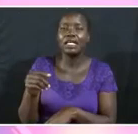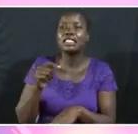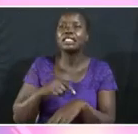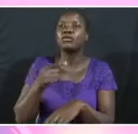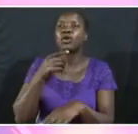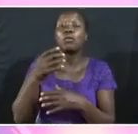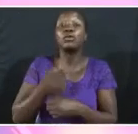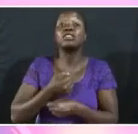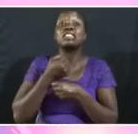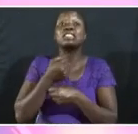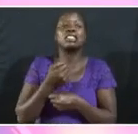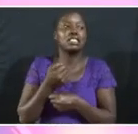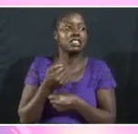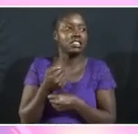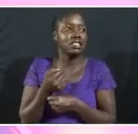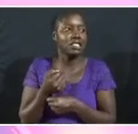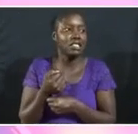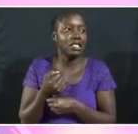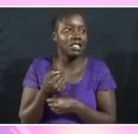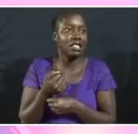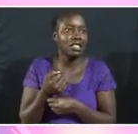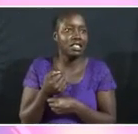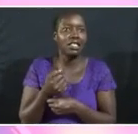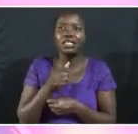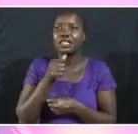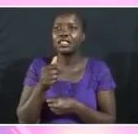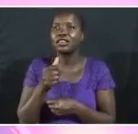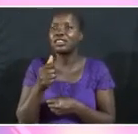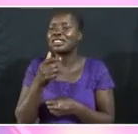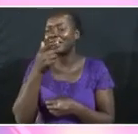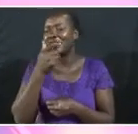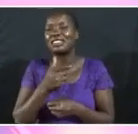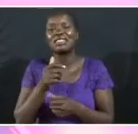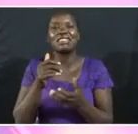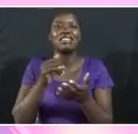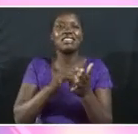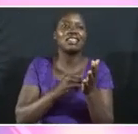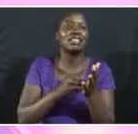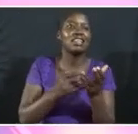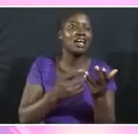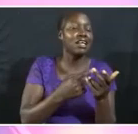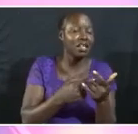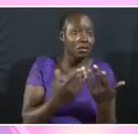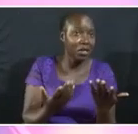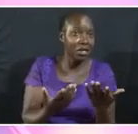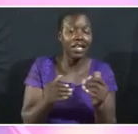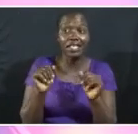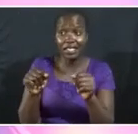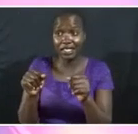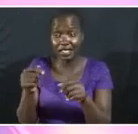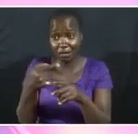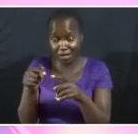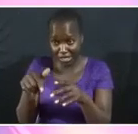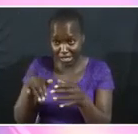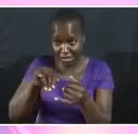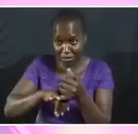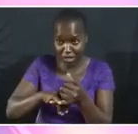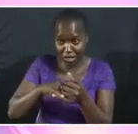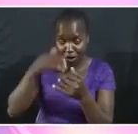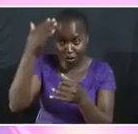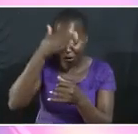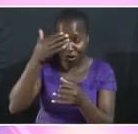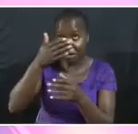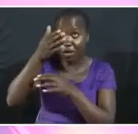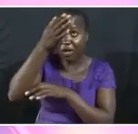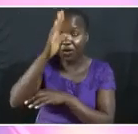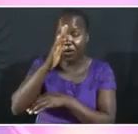is it? Age is but just but a number. Yeah, out there it is. In this marriage ordained by